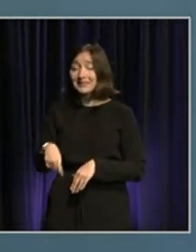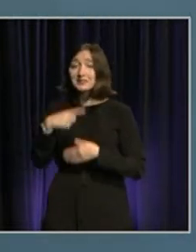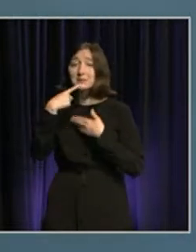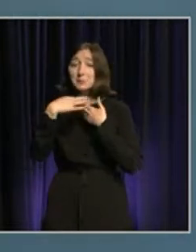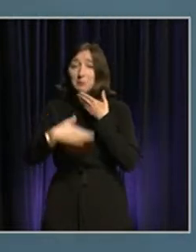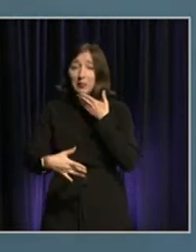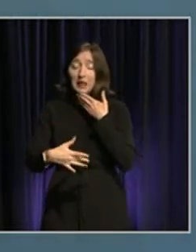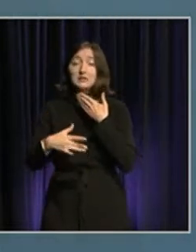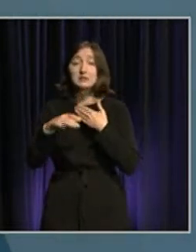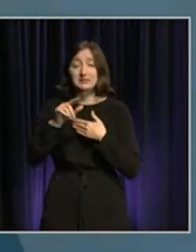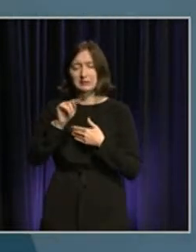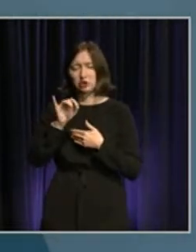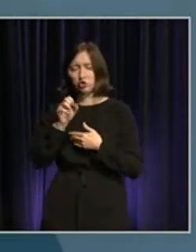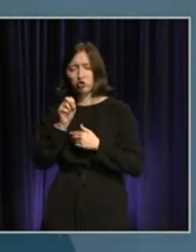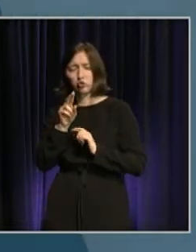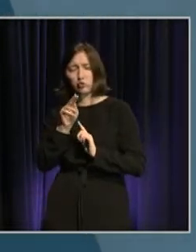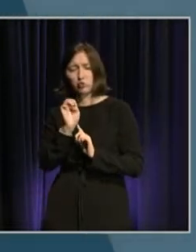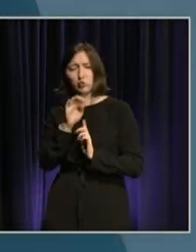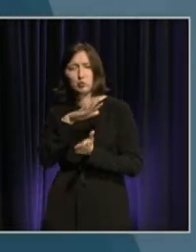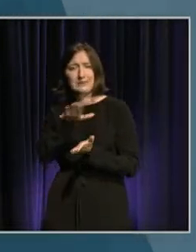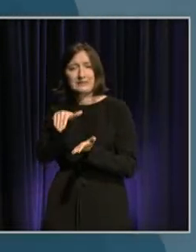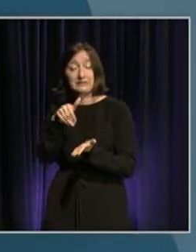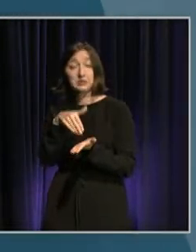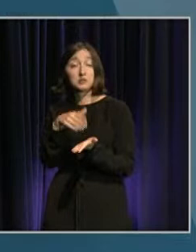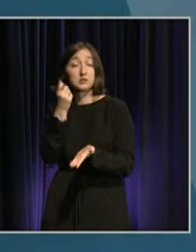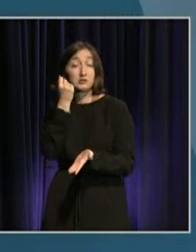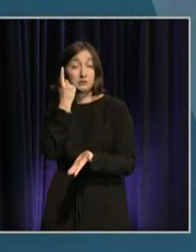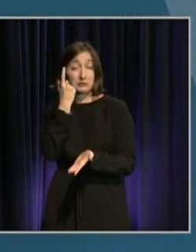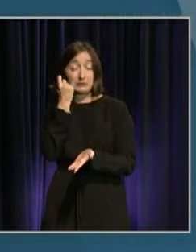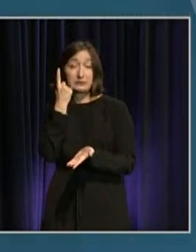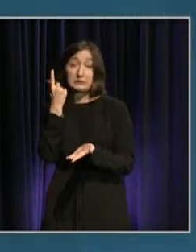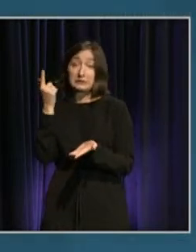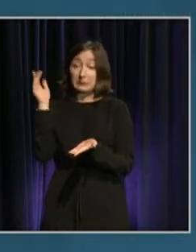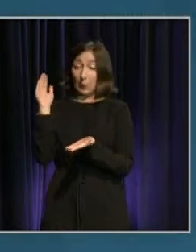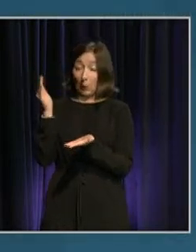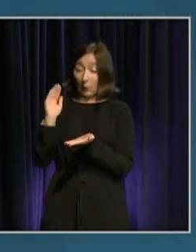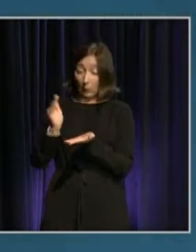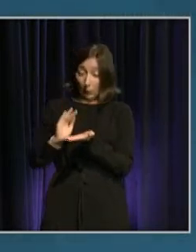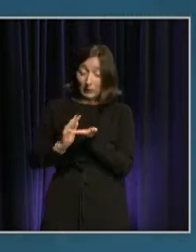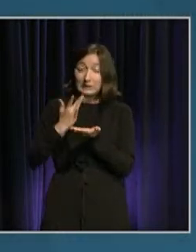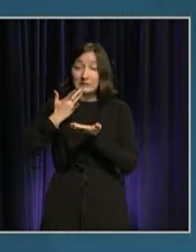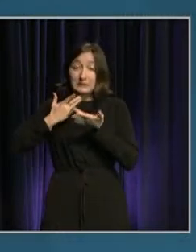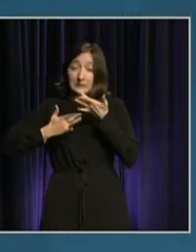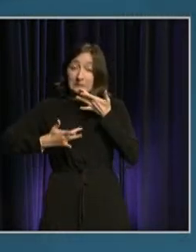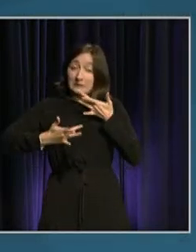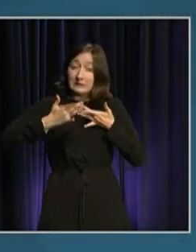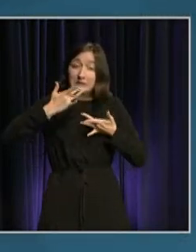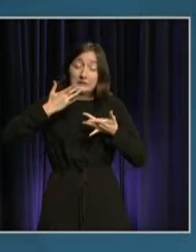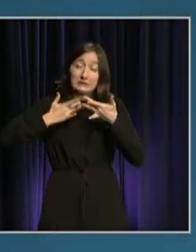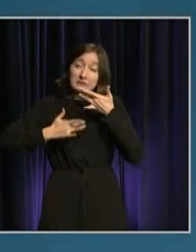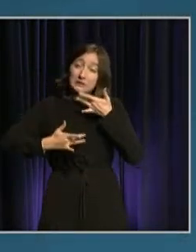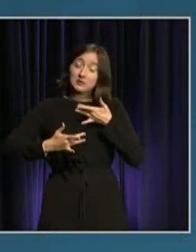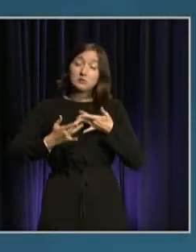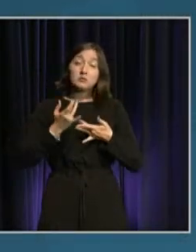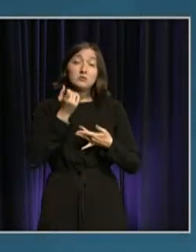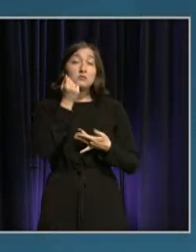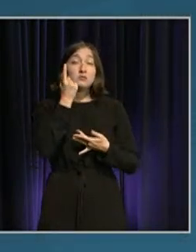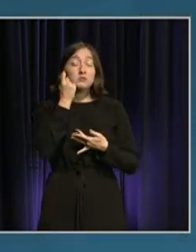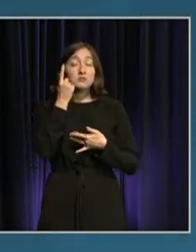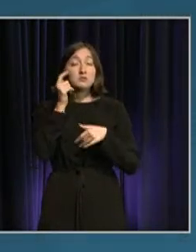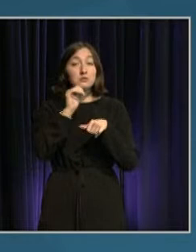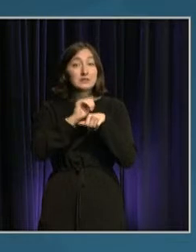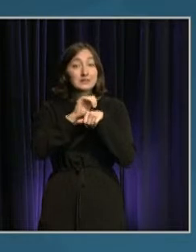at the same time, the inventory is upside down. What that means is the South Texas Blood and Tissue Center is sending out 100